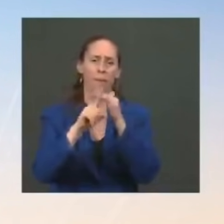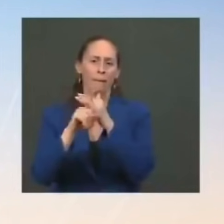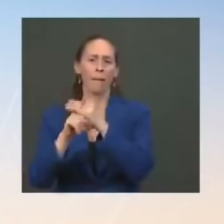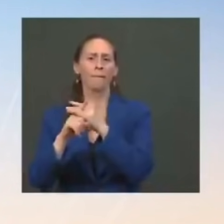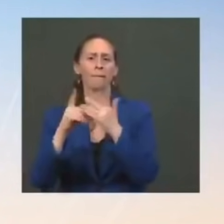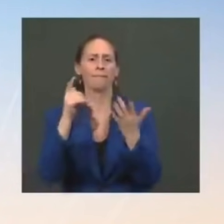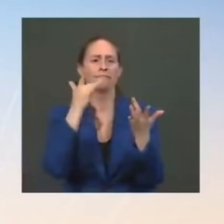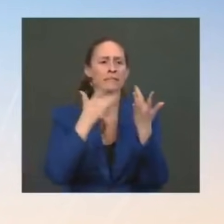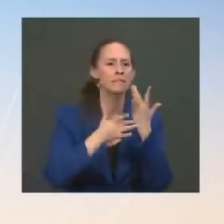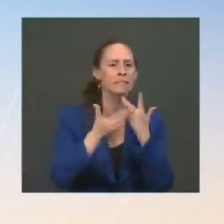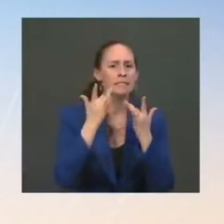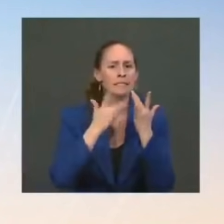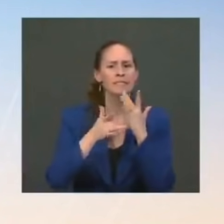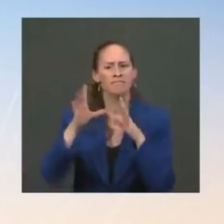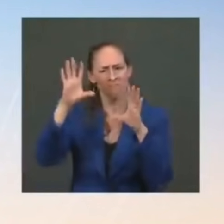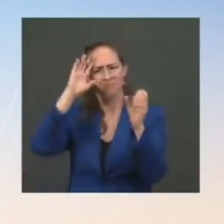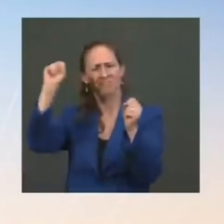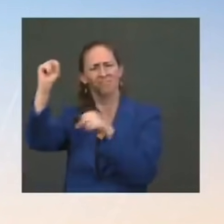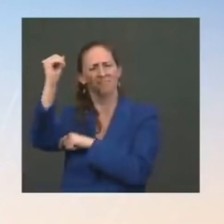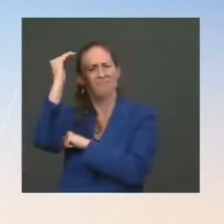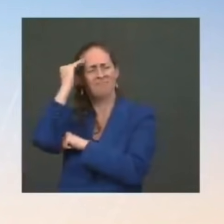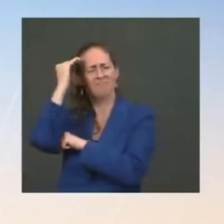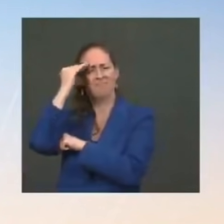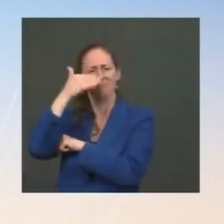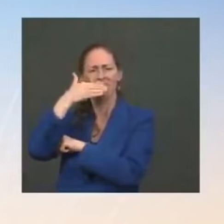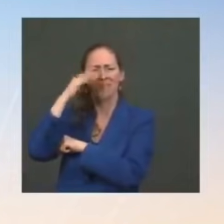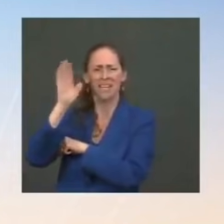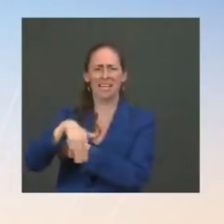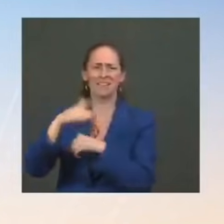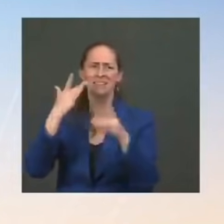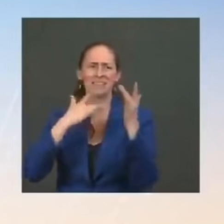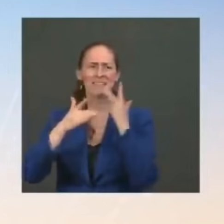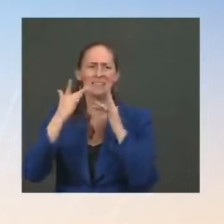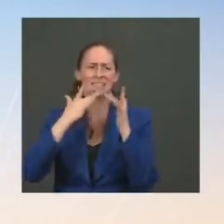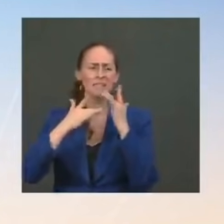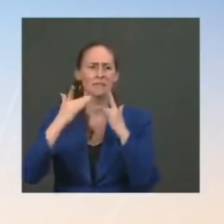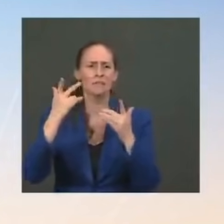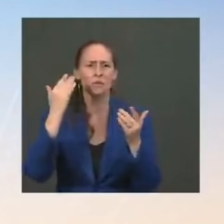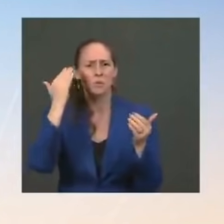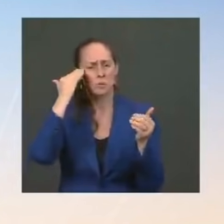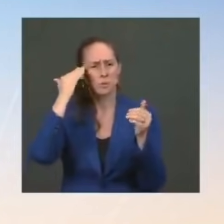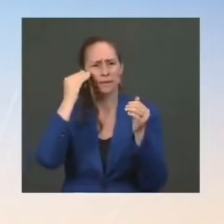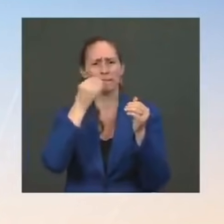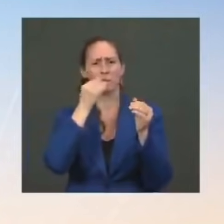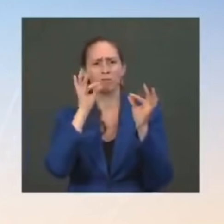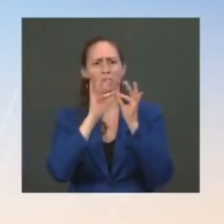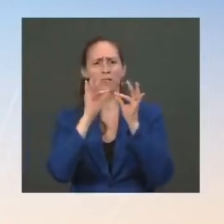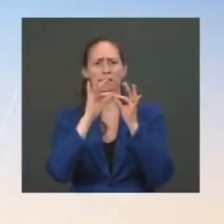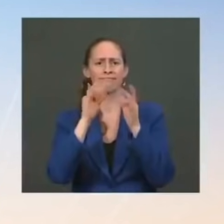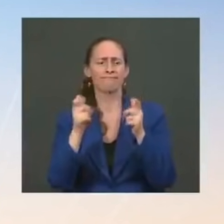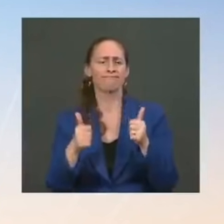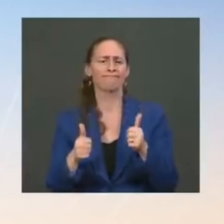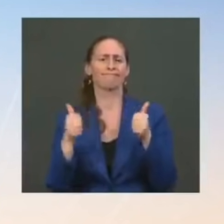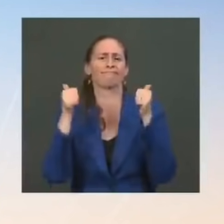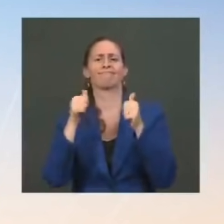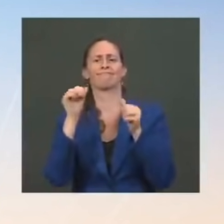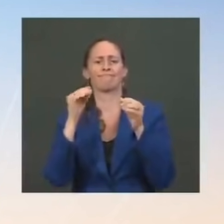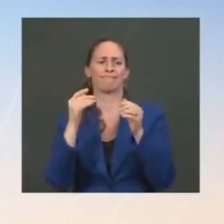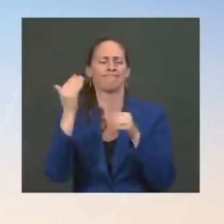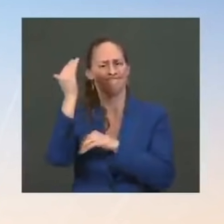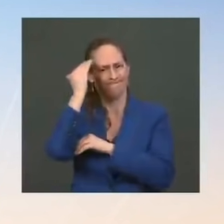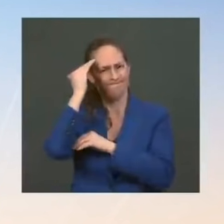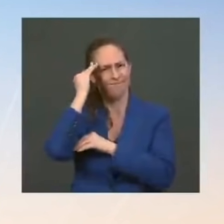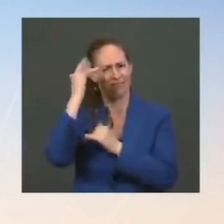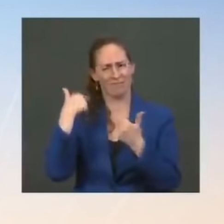is when families see their prices rise. And so he understands that, and that's why we've been using every tool in our